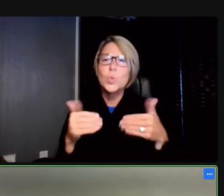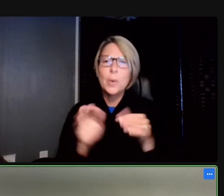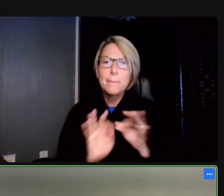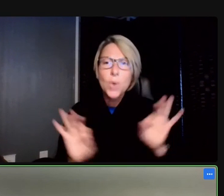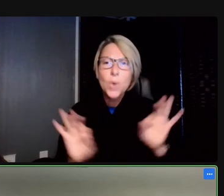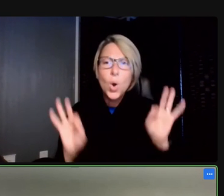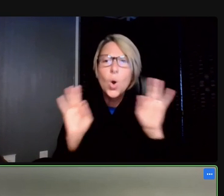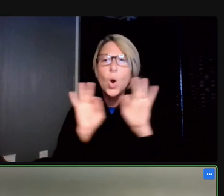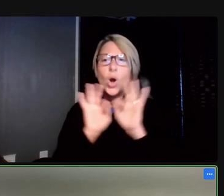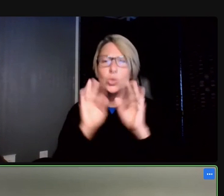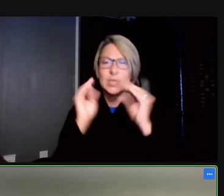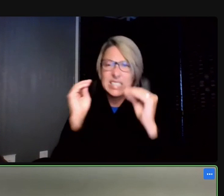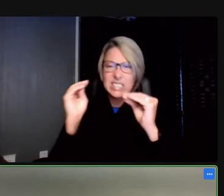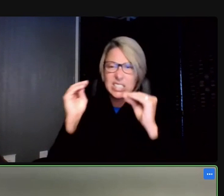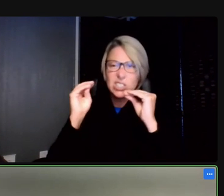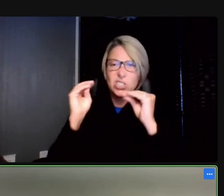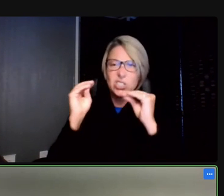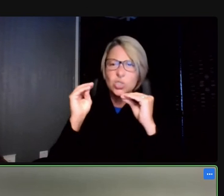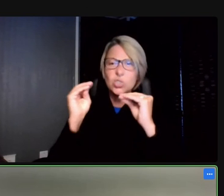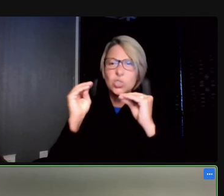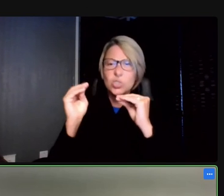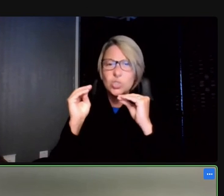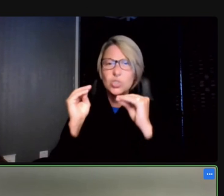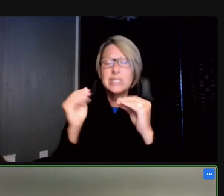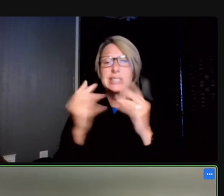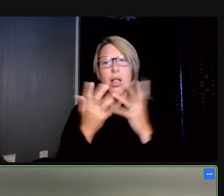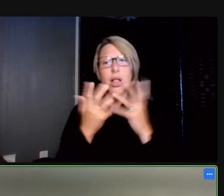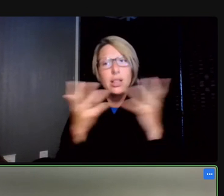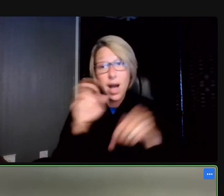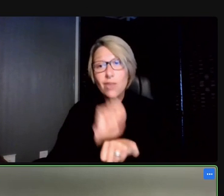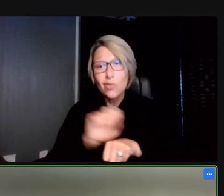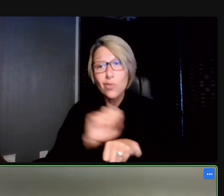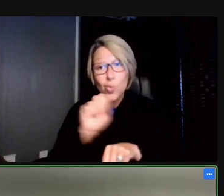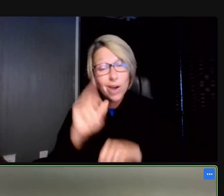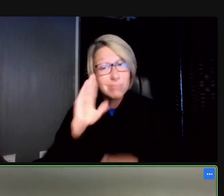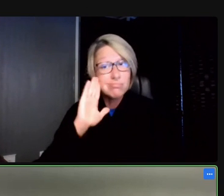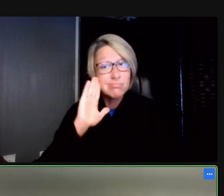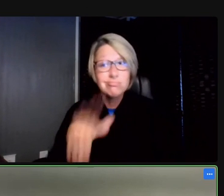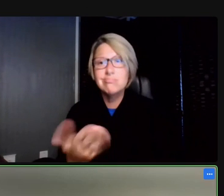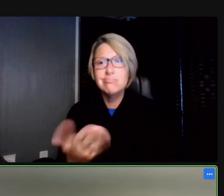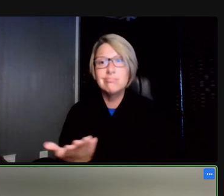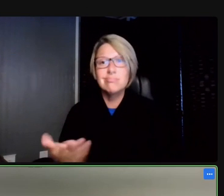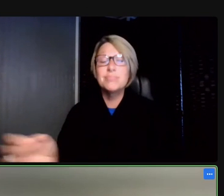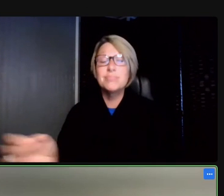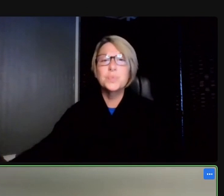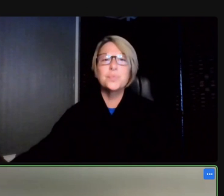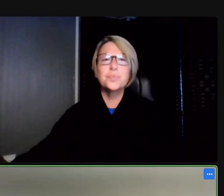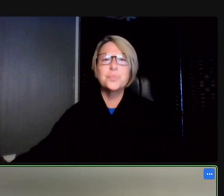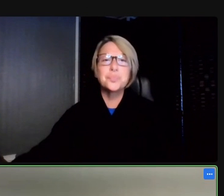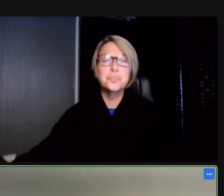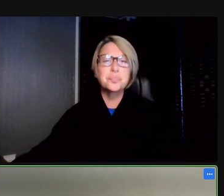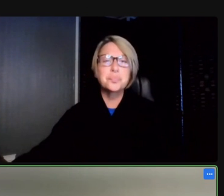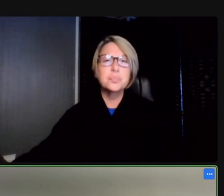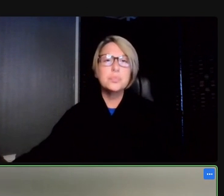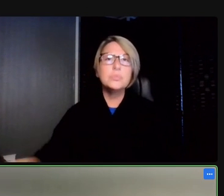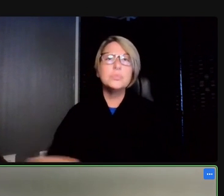constantly teaching, and it's a lot of work. No matter, like I said,